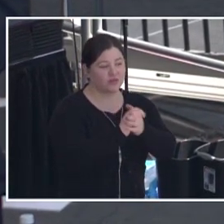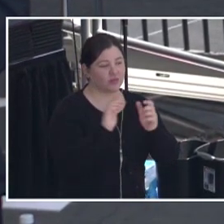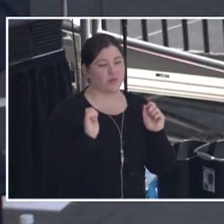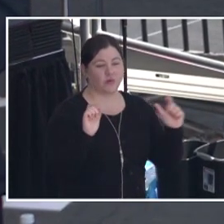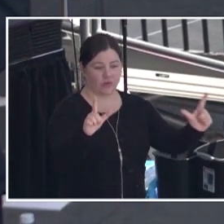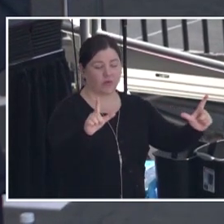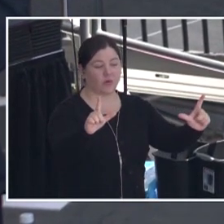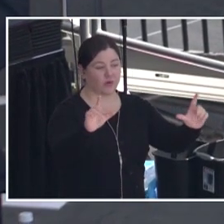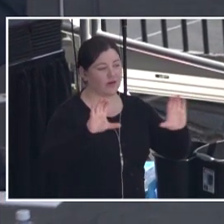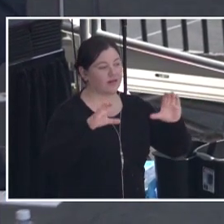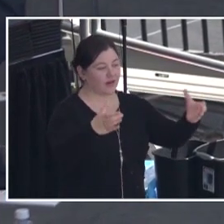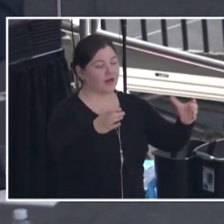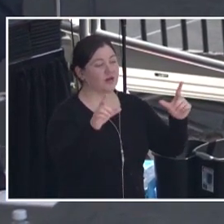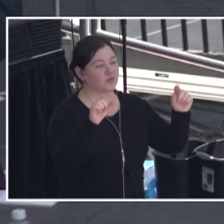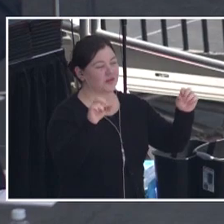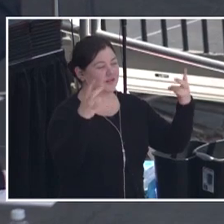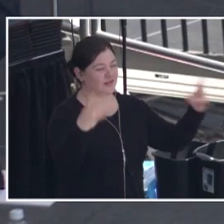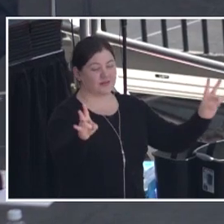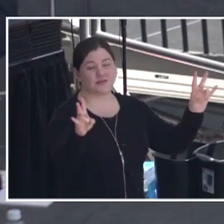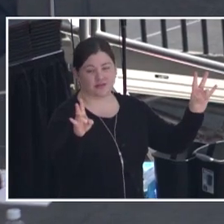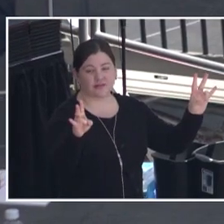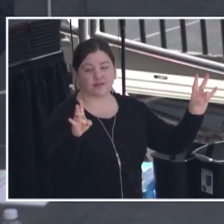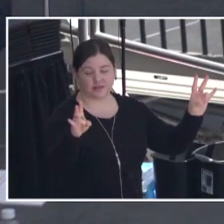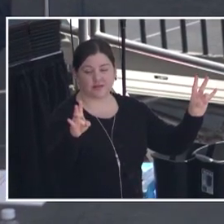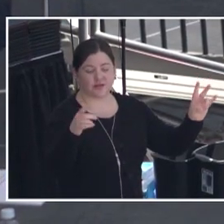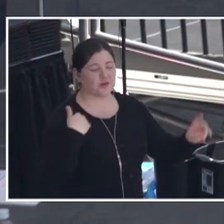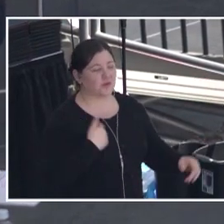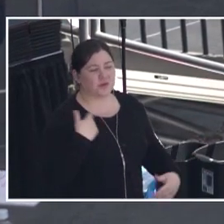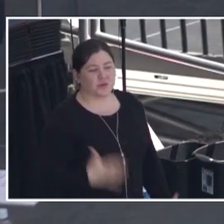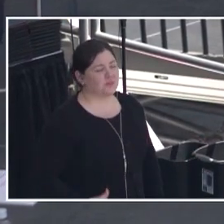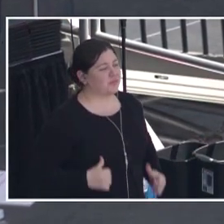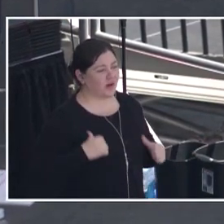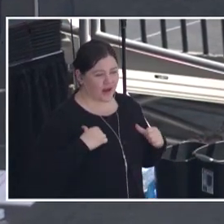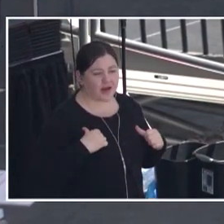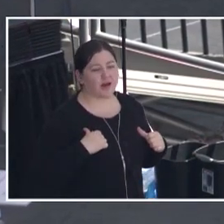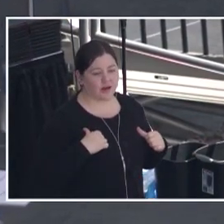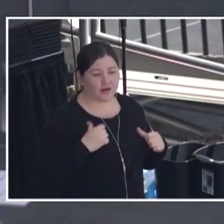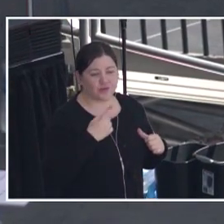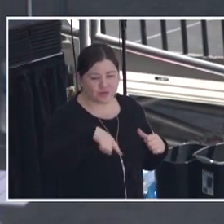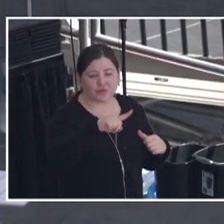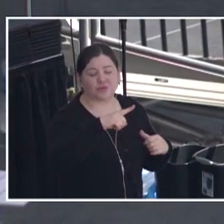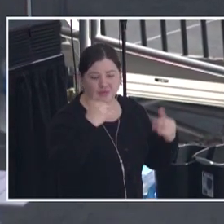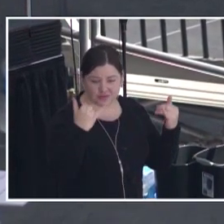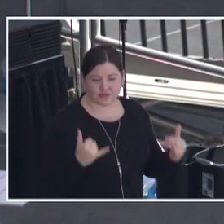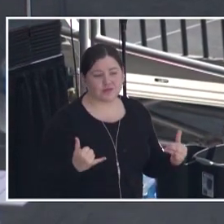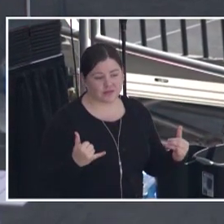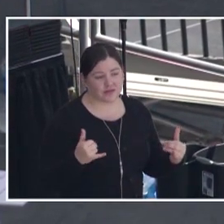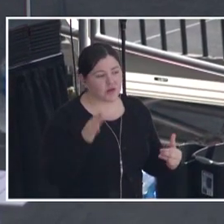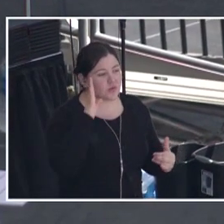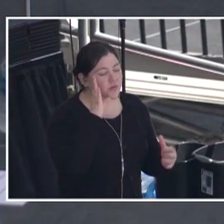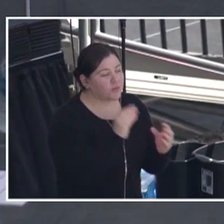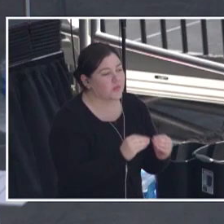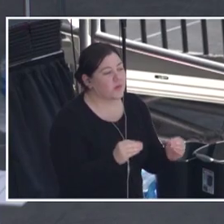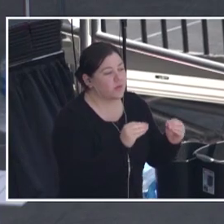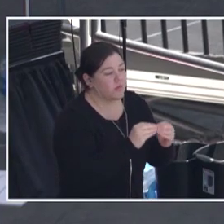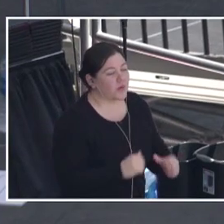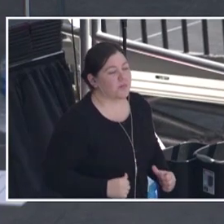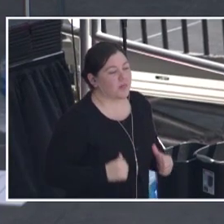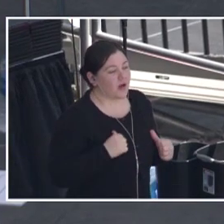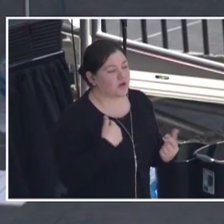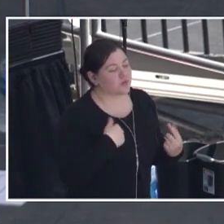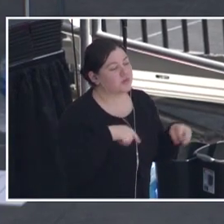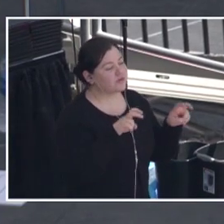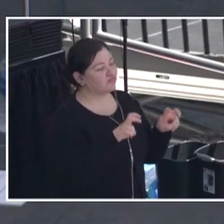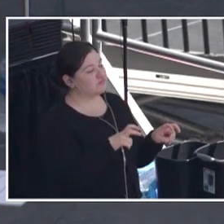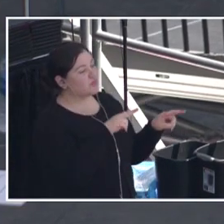of you in the class of 2017. We're so proud of you this day, and we'll be even more proud as we get to